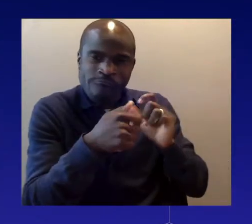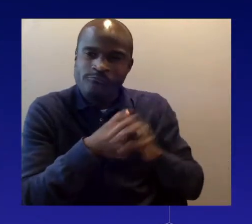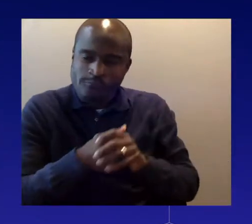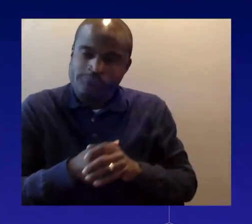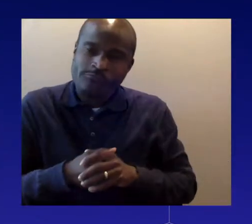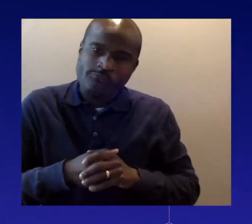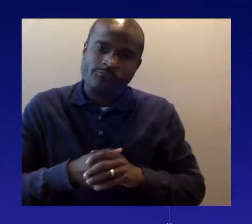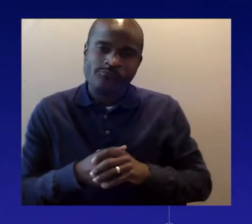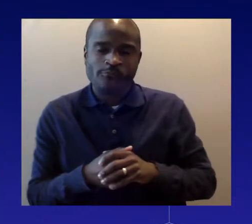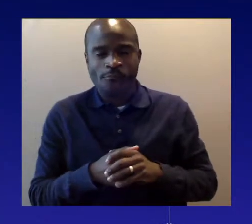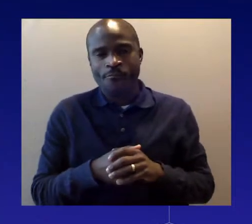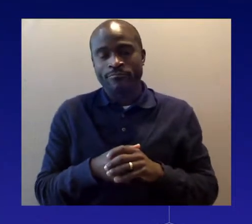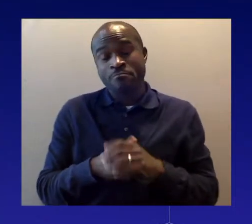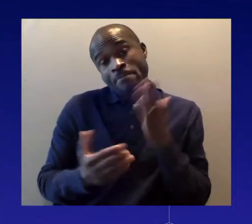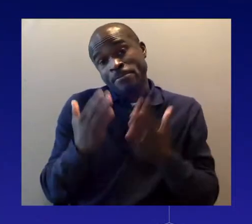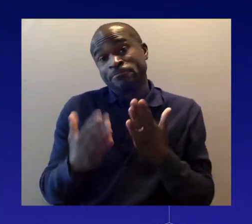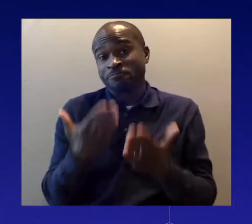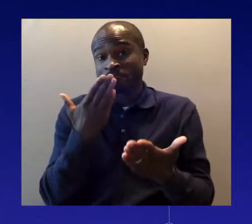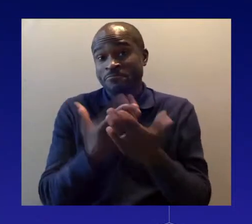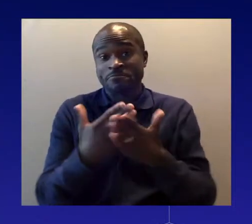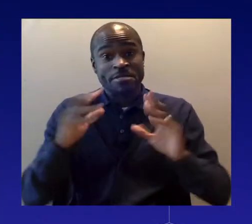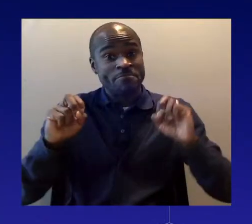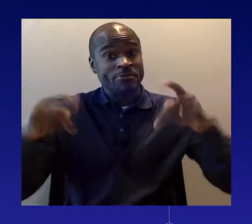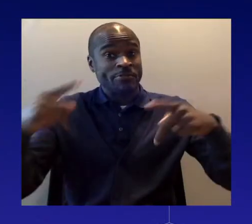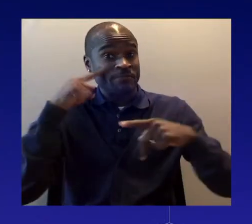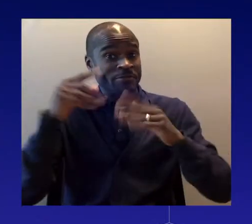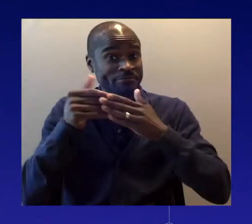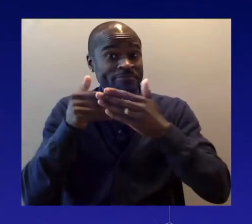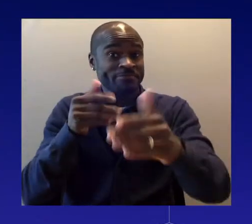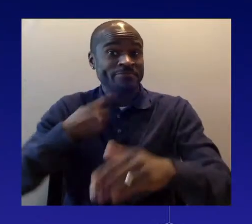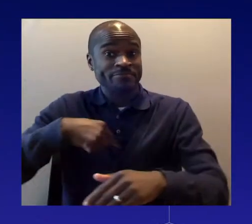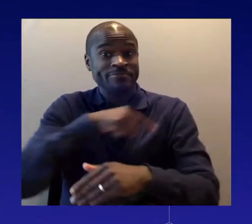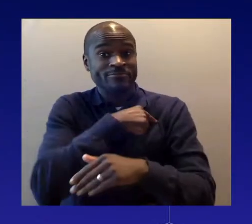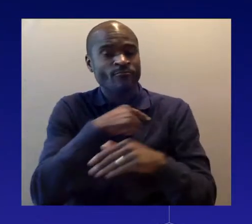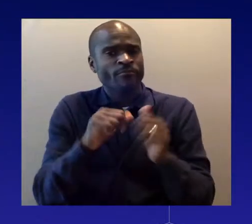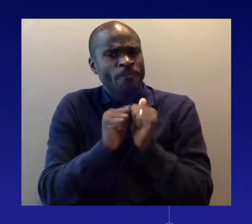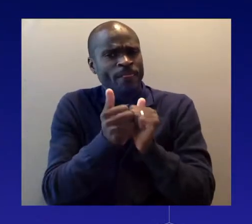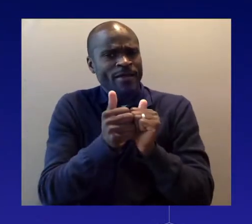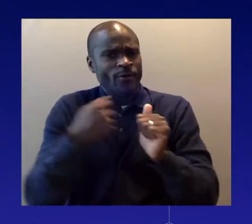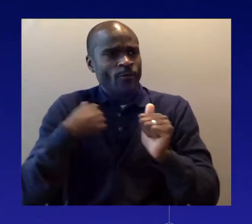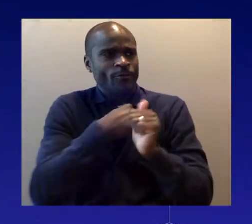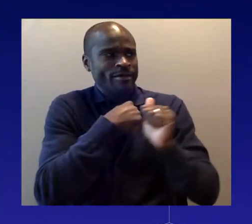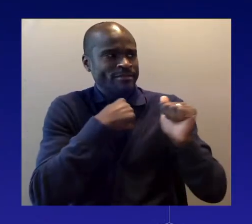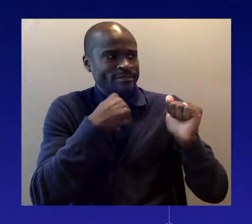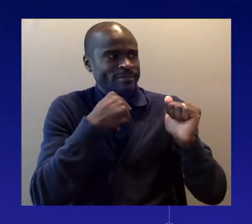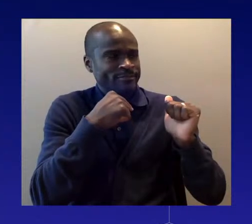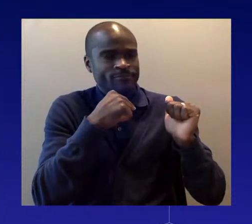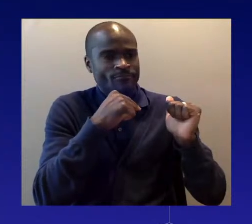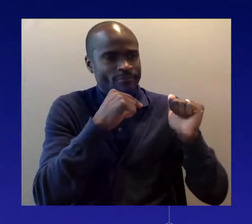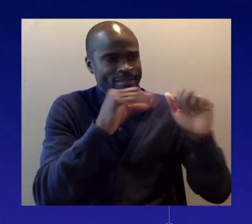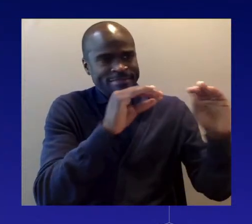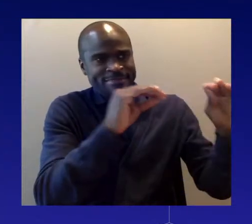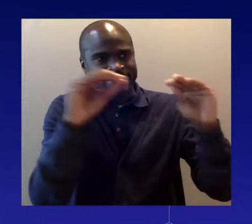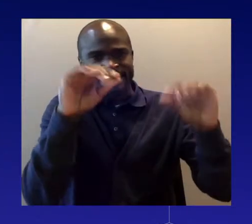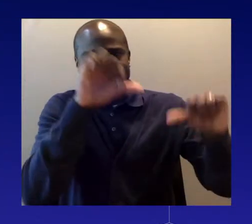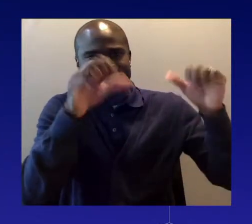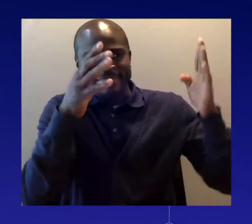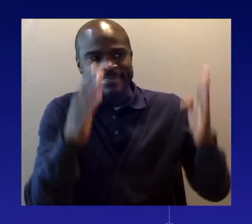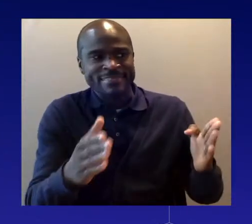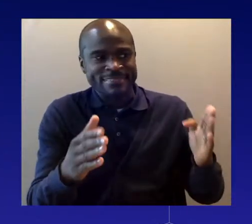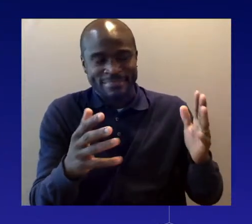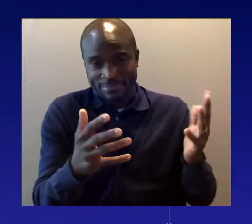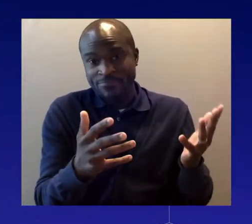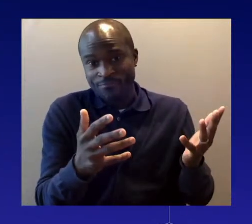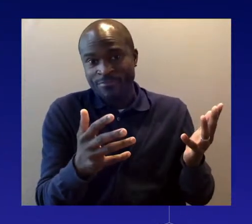be an opportunity for us moving forward, is how do we educate and re-educate scientists to really